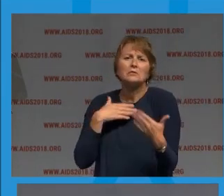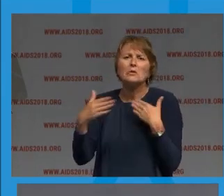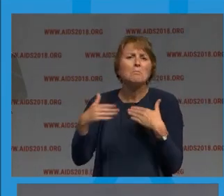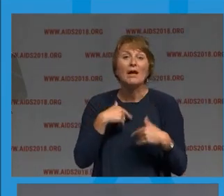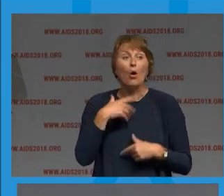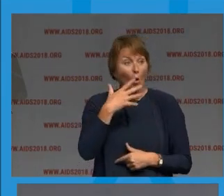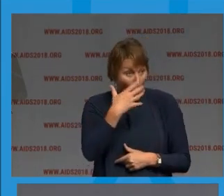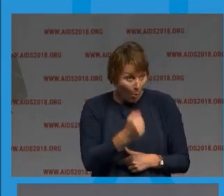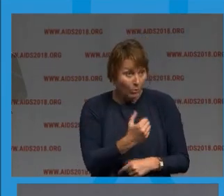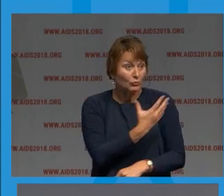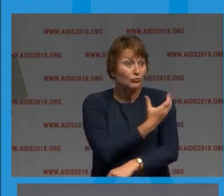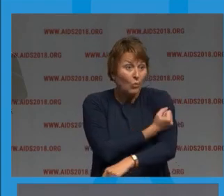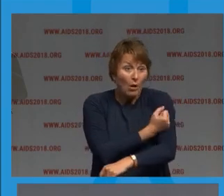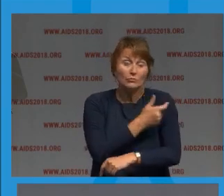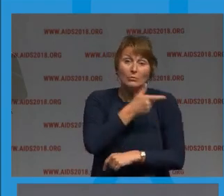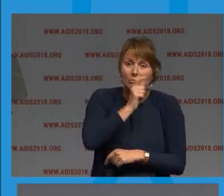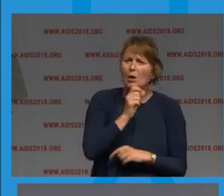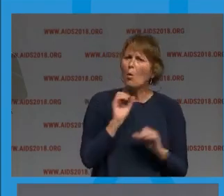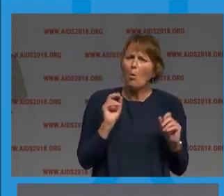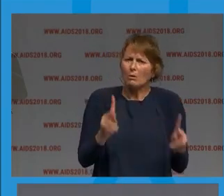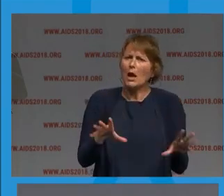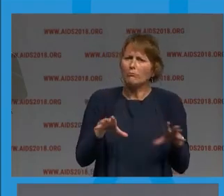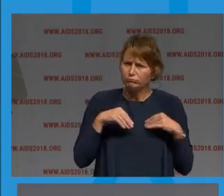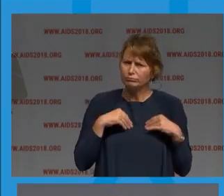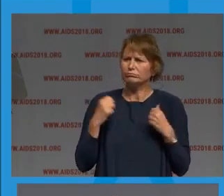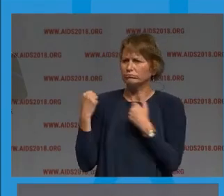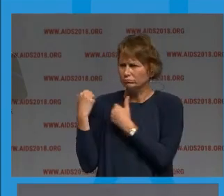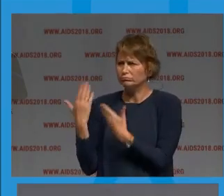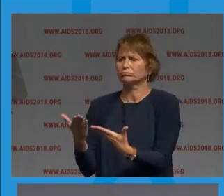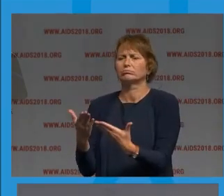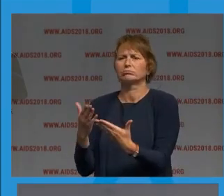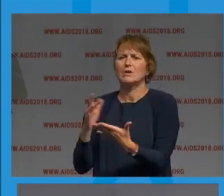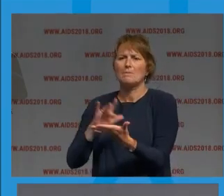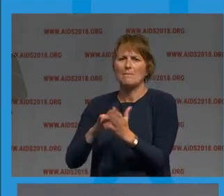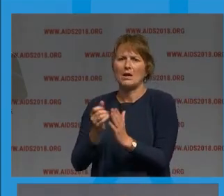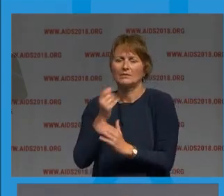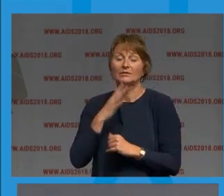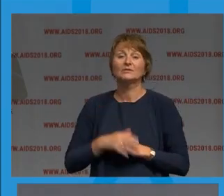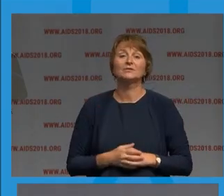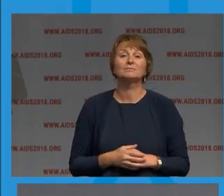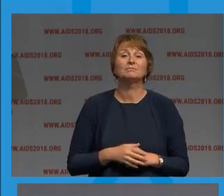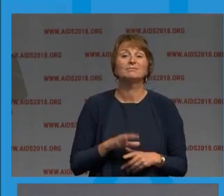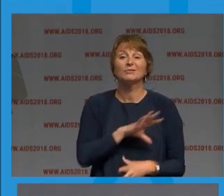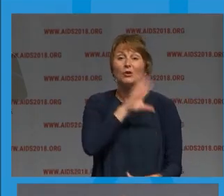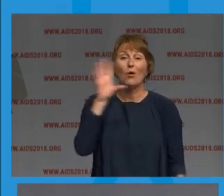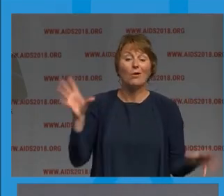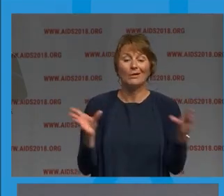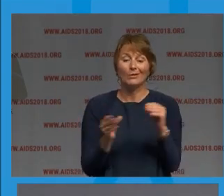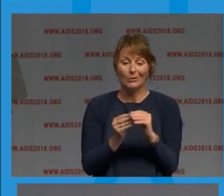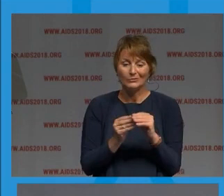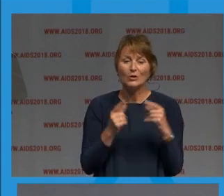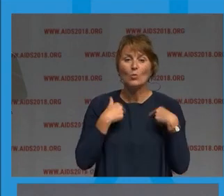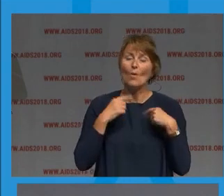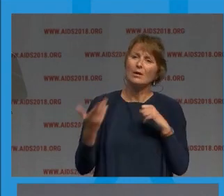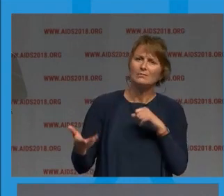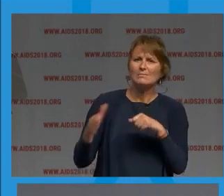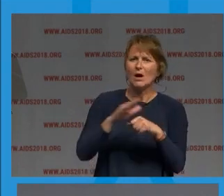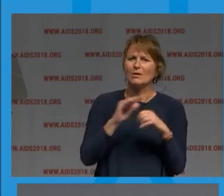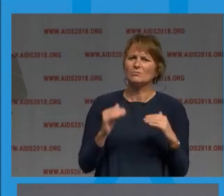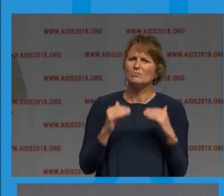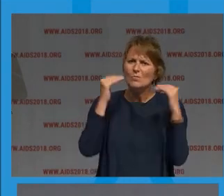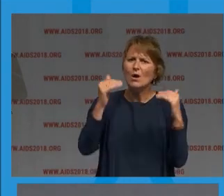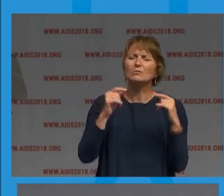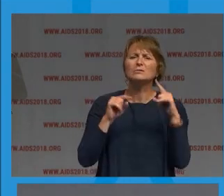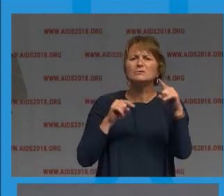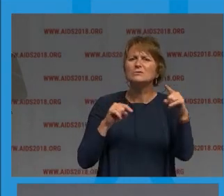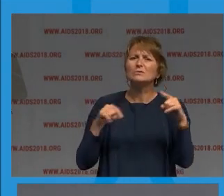substance use. So in conclusion, reaching high coverage for prevention and treatment remains a challenge for people